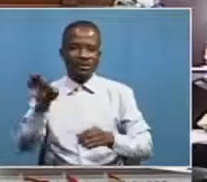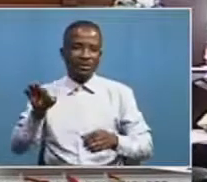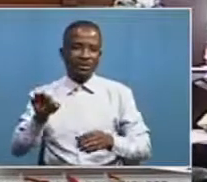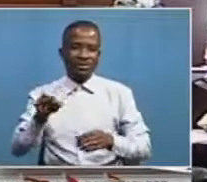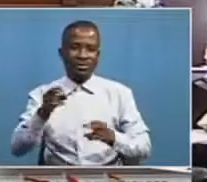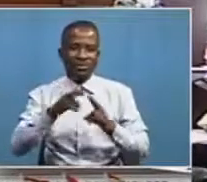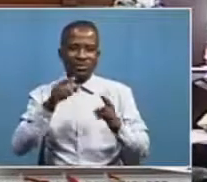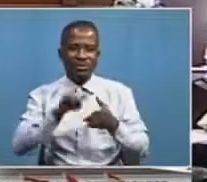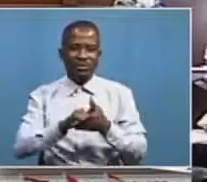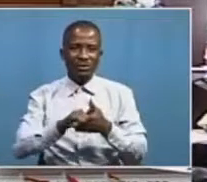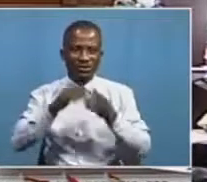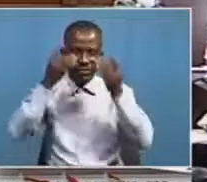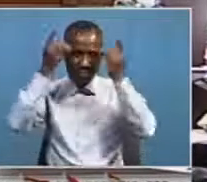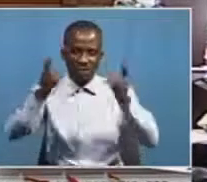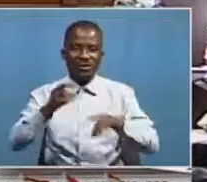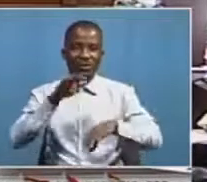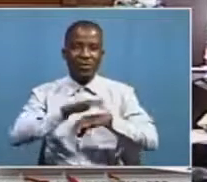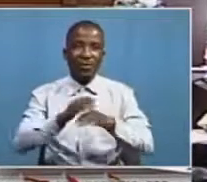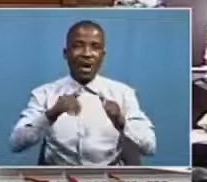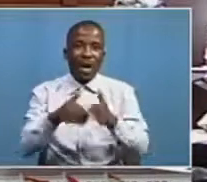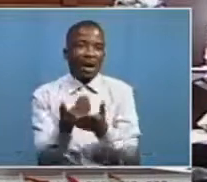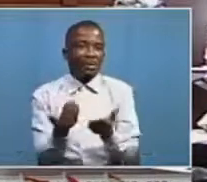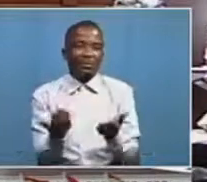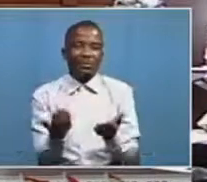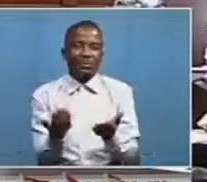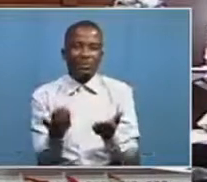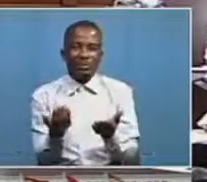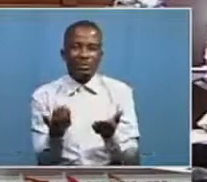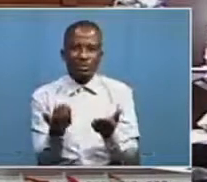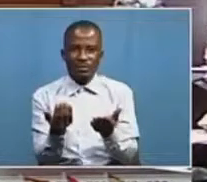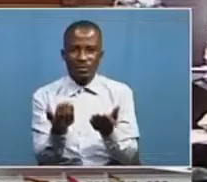petition to be determined on the merits.